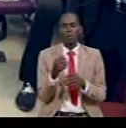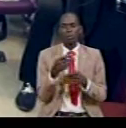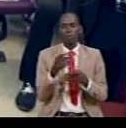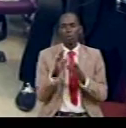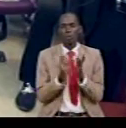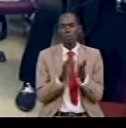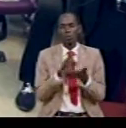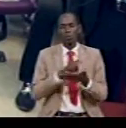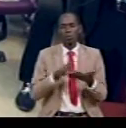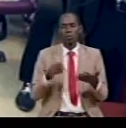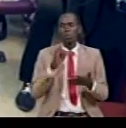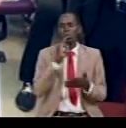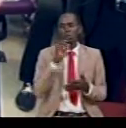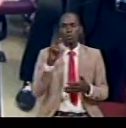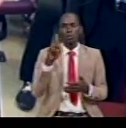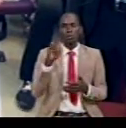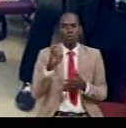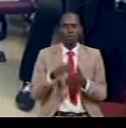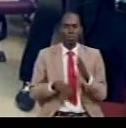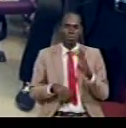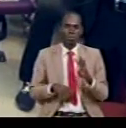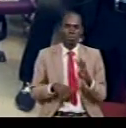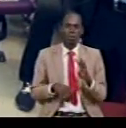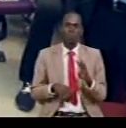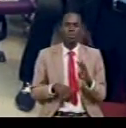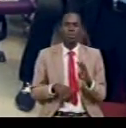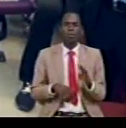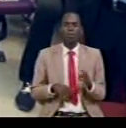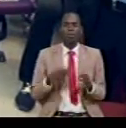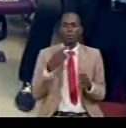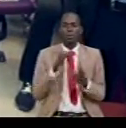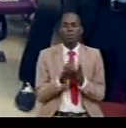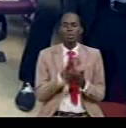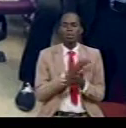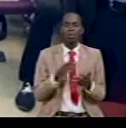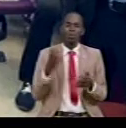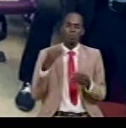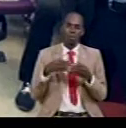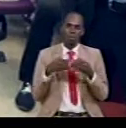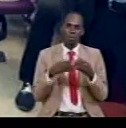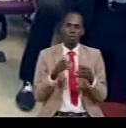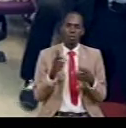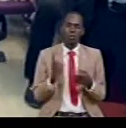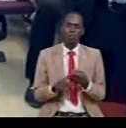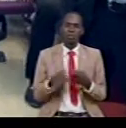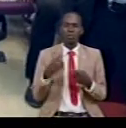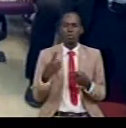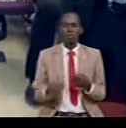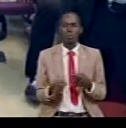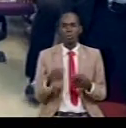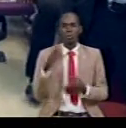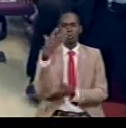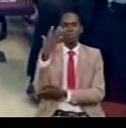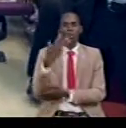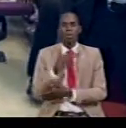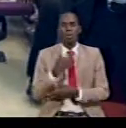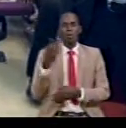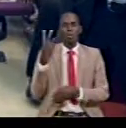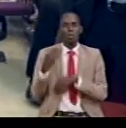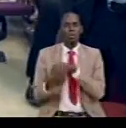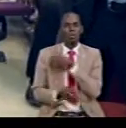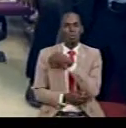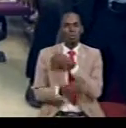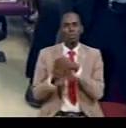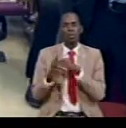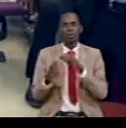said Jesus was led into the wilderness and he was tempted. And the third passage I want